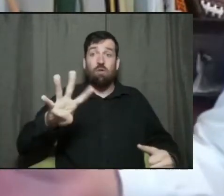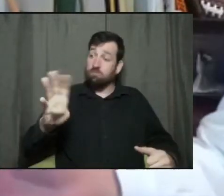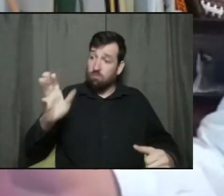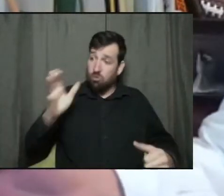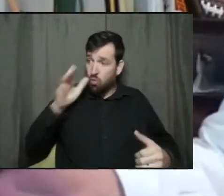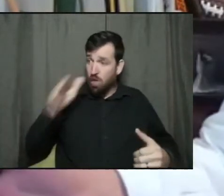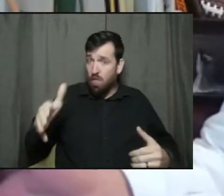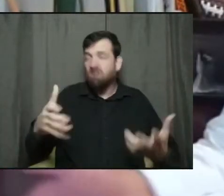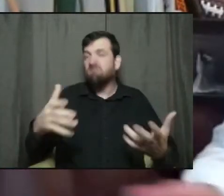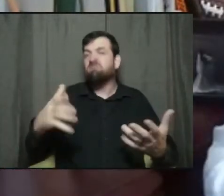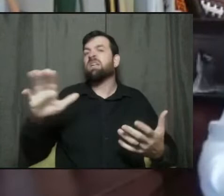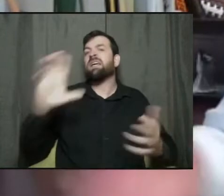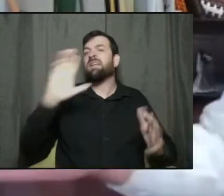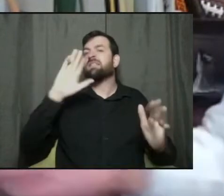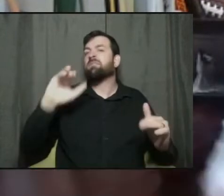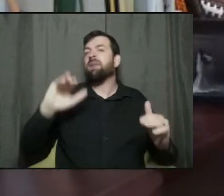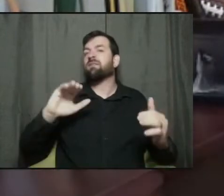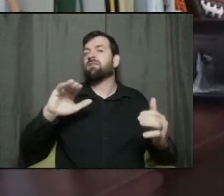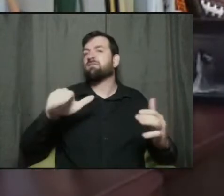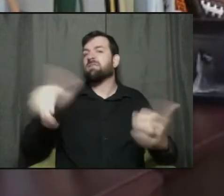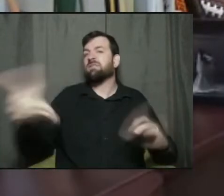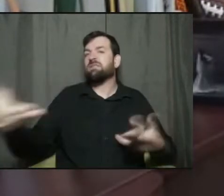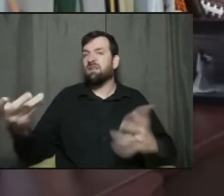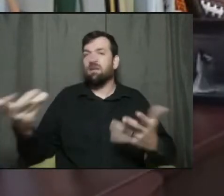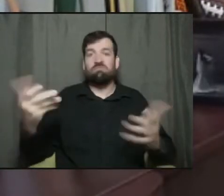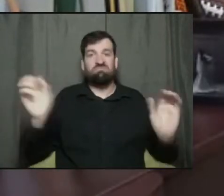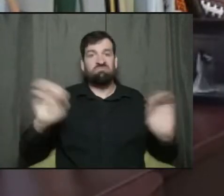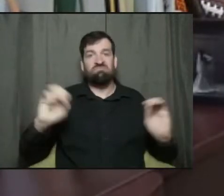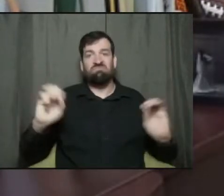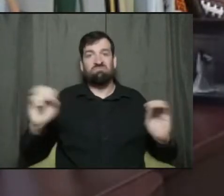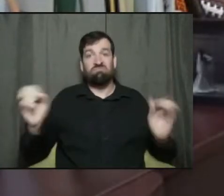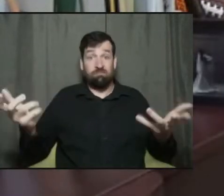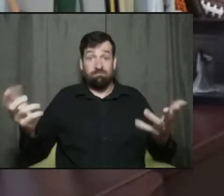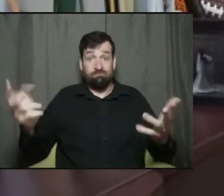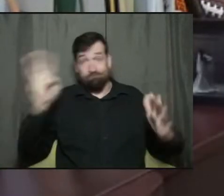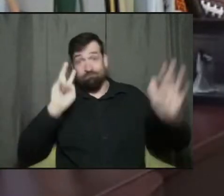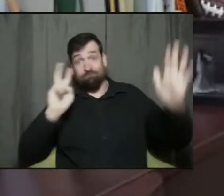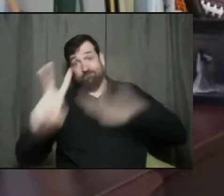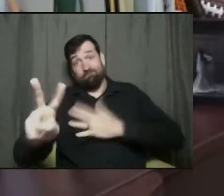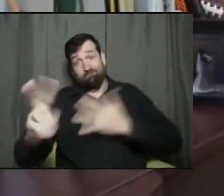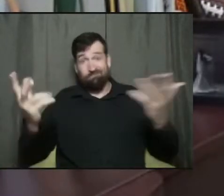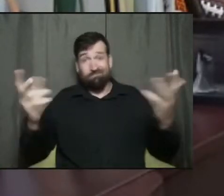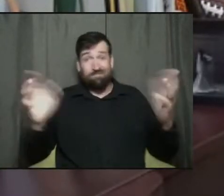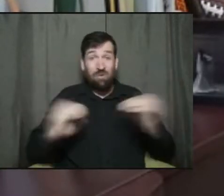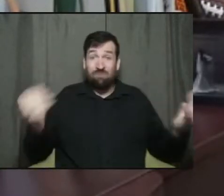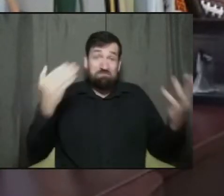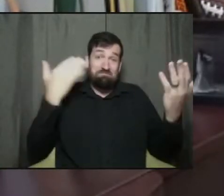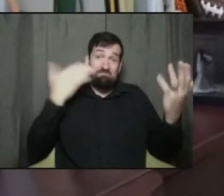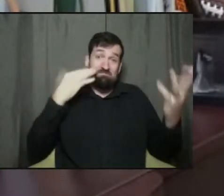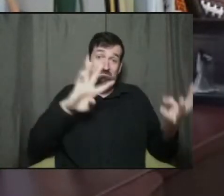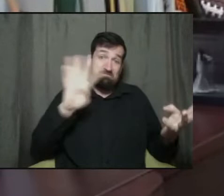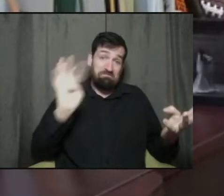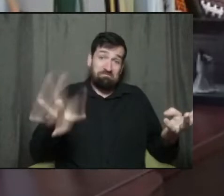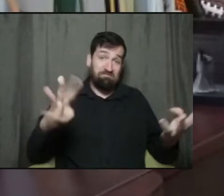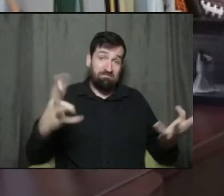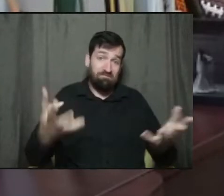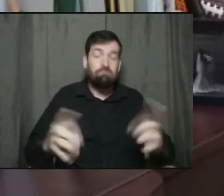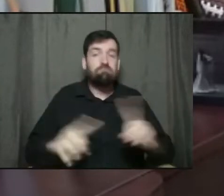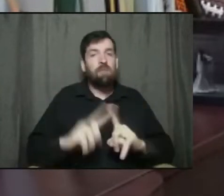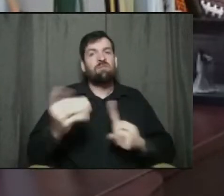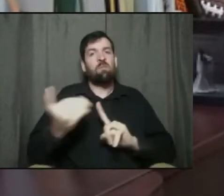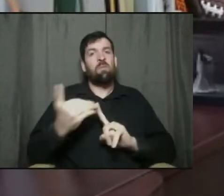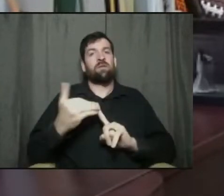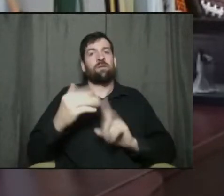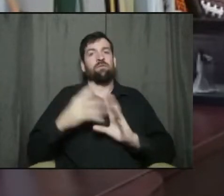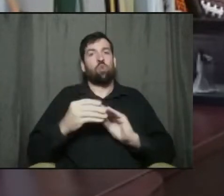to, this is when you can expect. It's really, heck, who knows what the heck it is. But it reminds me of a story of a